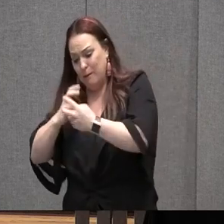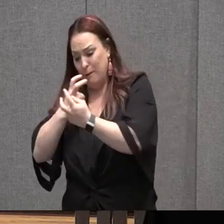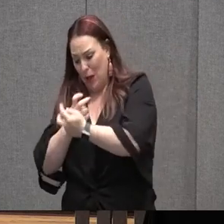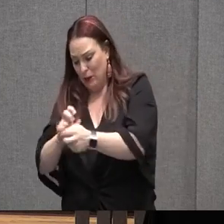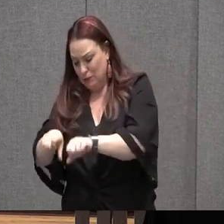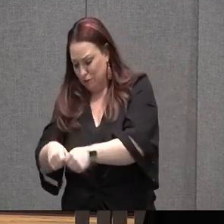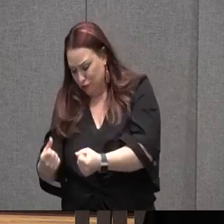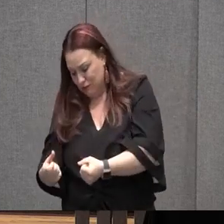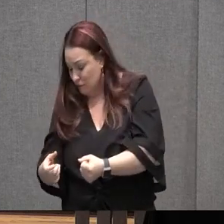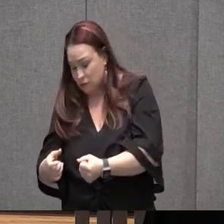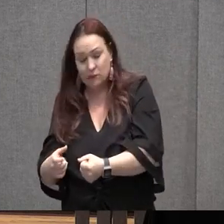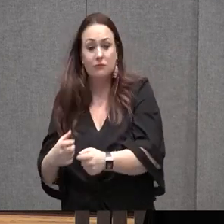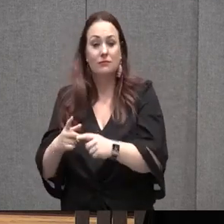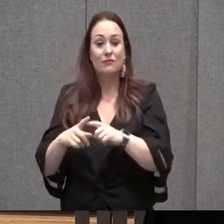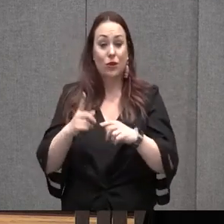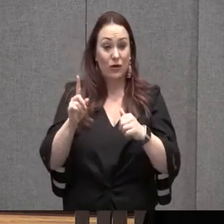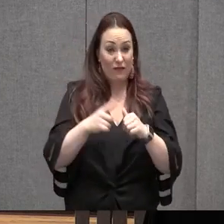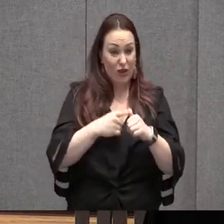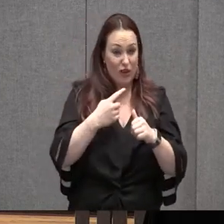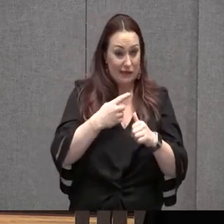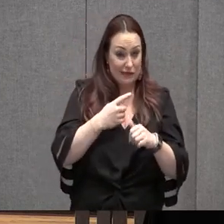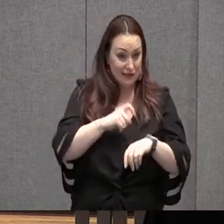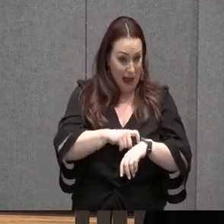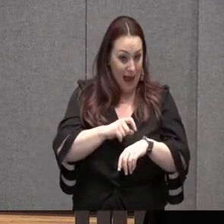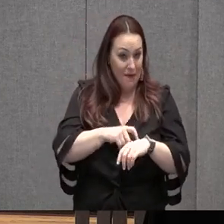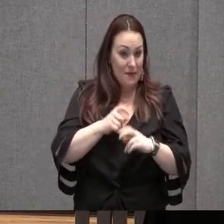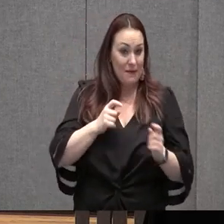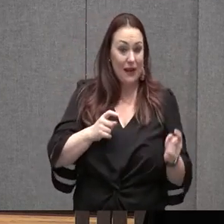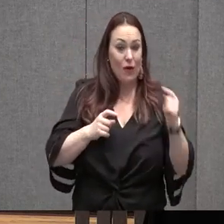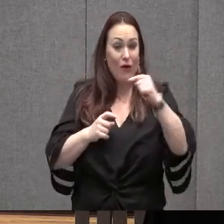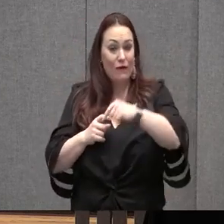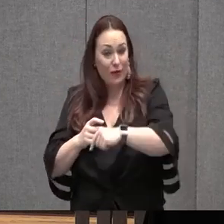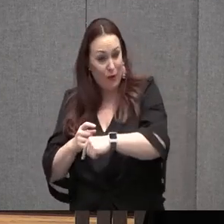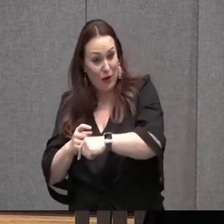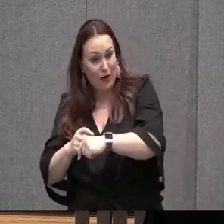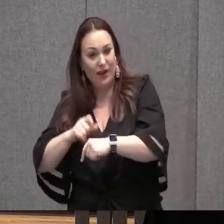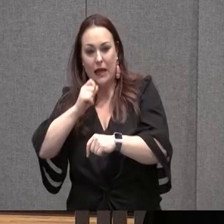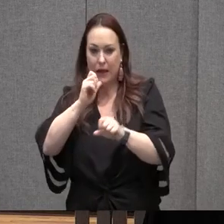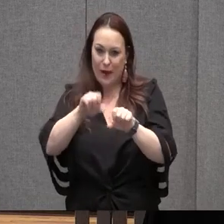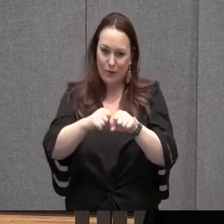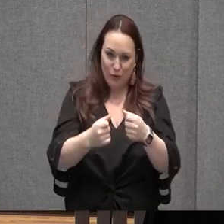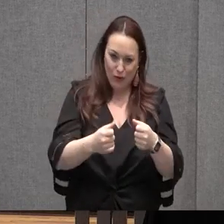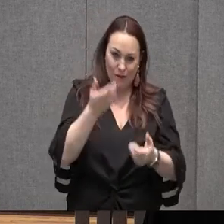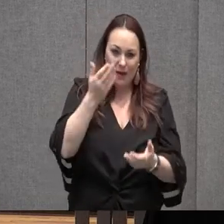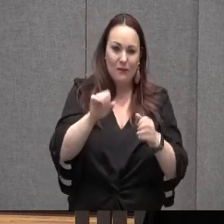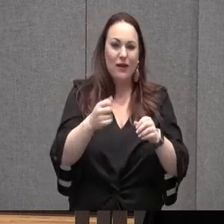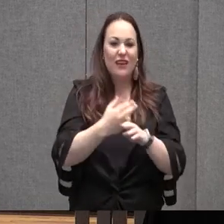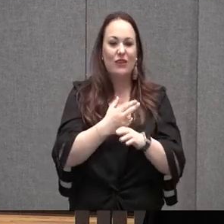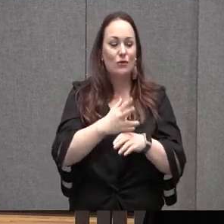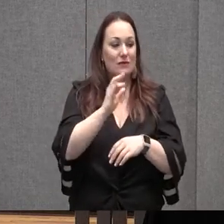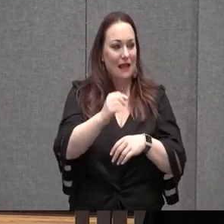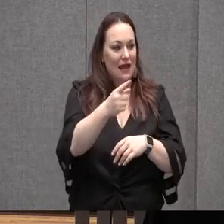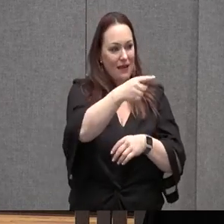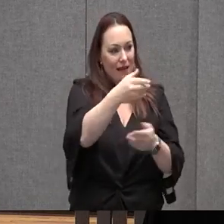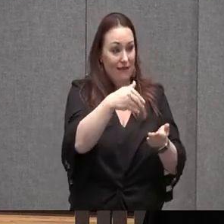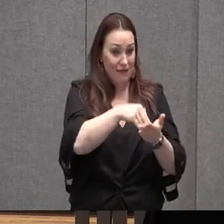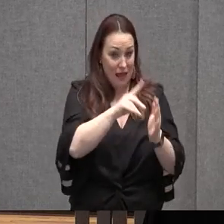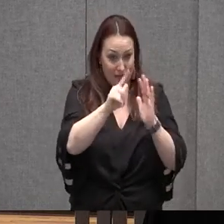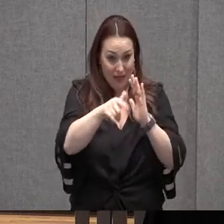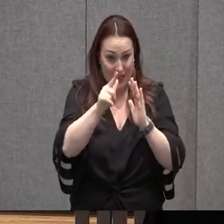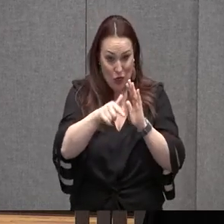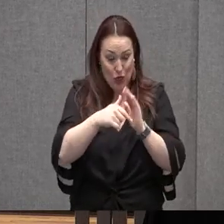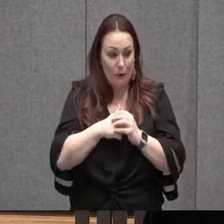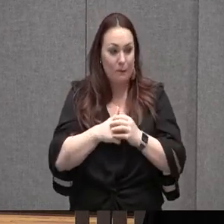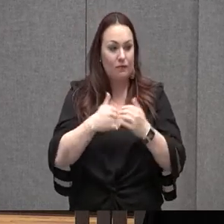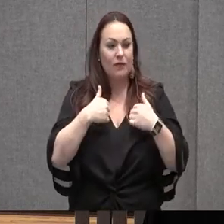the wall and into our little garden. Yeah. I really liked that. Maybe we could use that a little bit later.